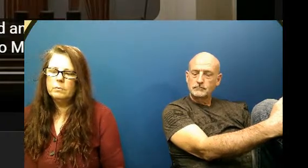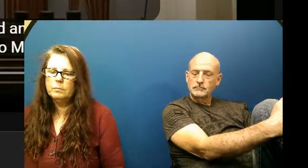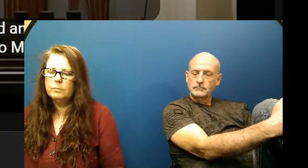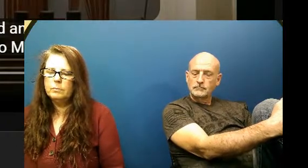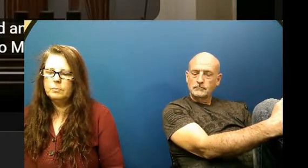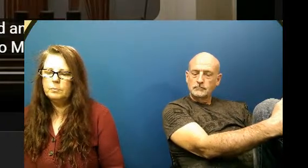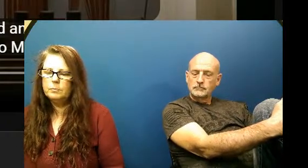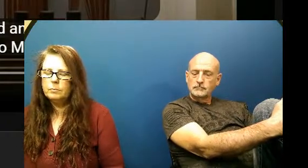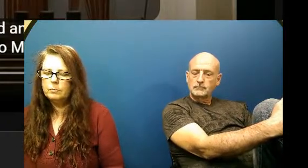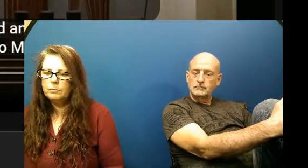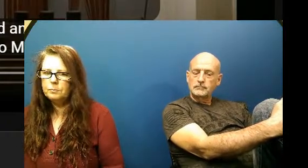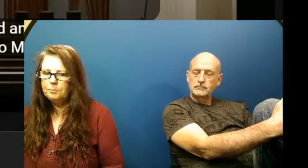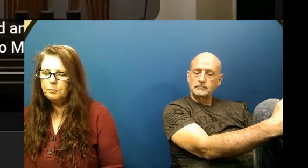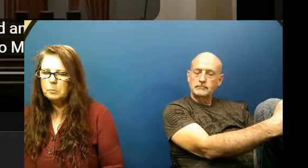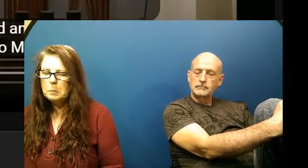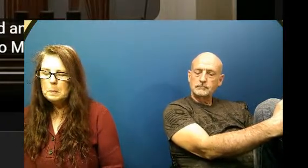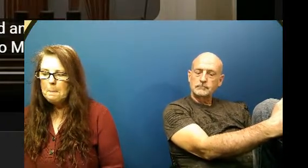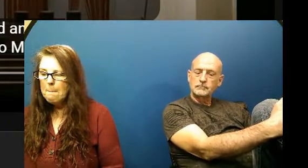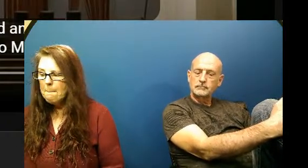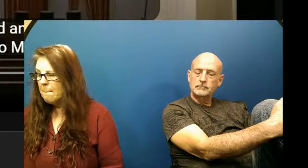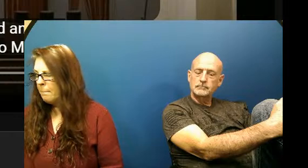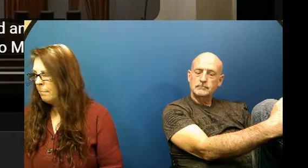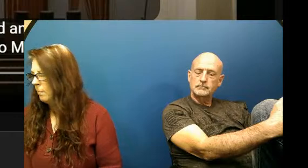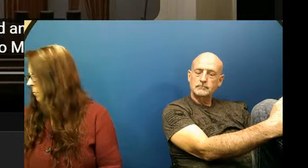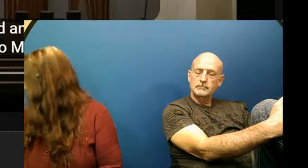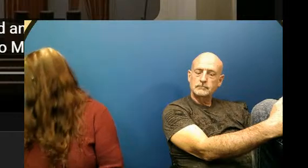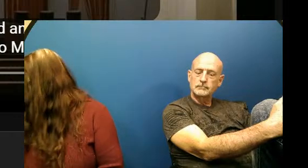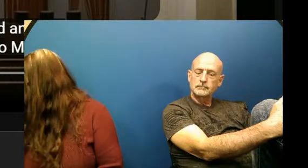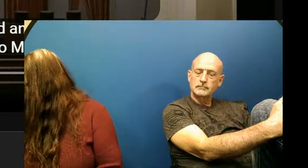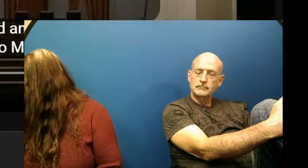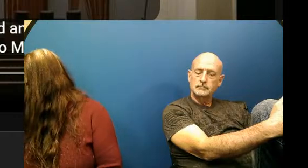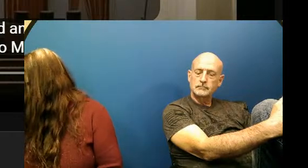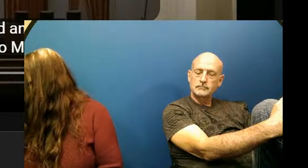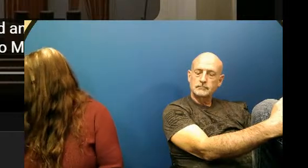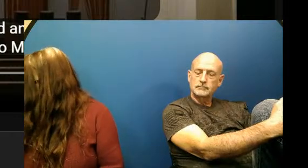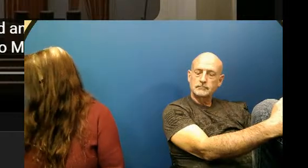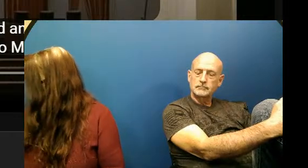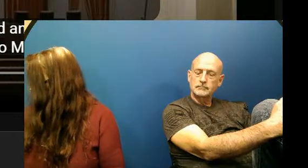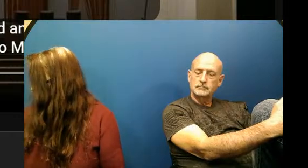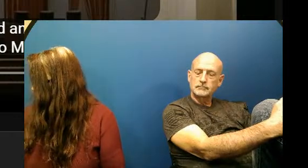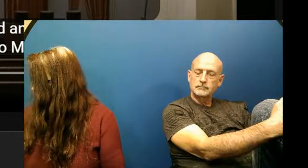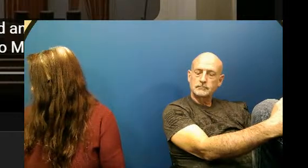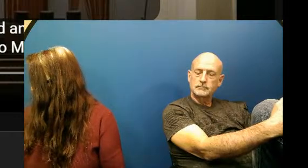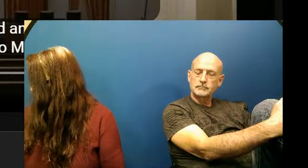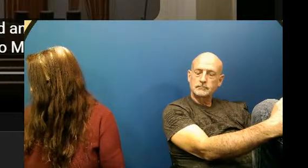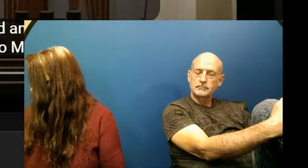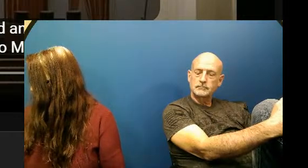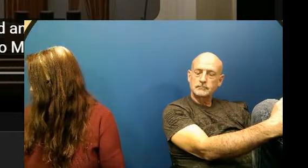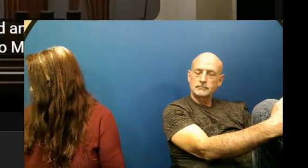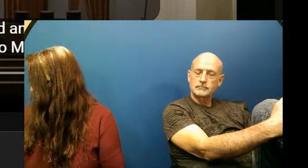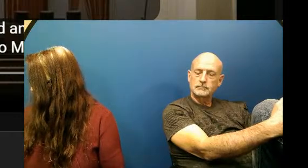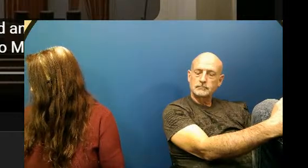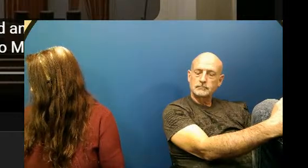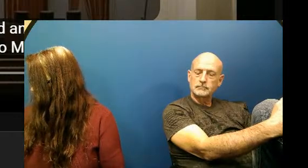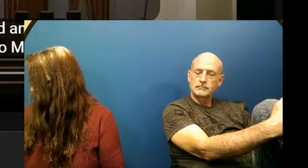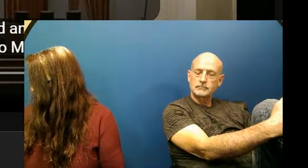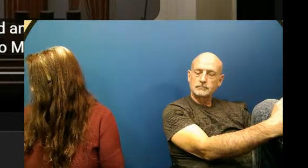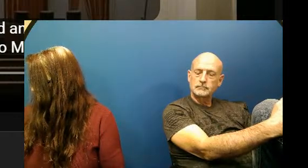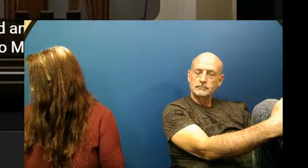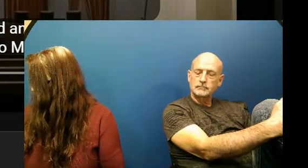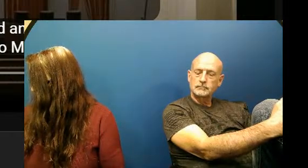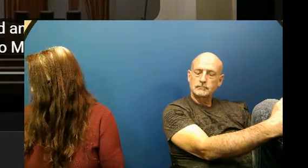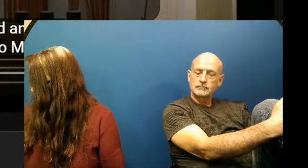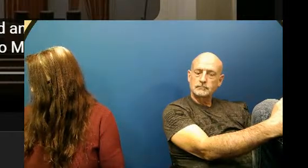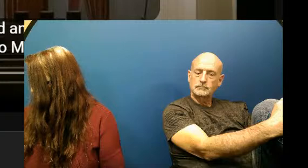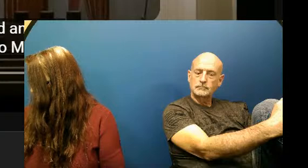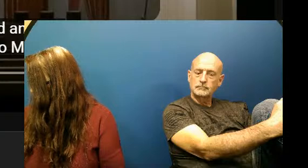I mean, every editor, every newspaper in its editorial room makes decisions about what it's going to run and how